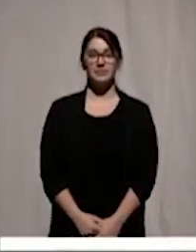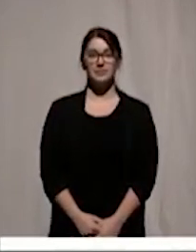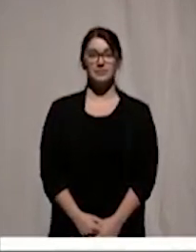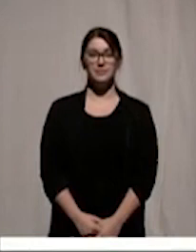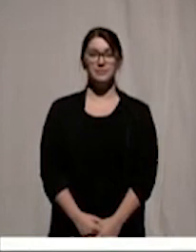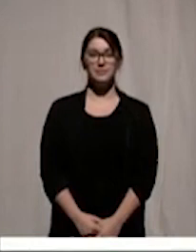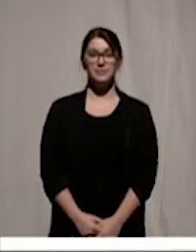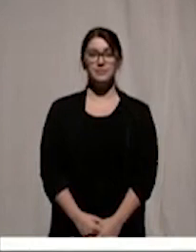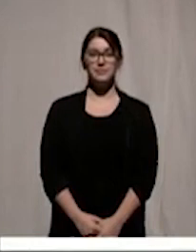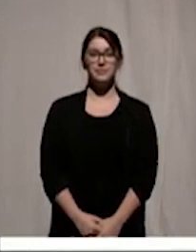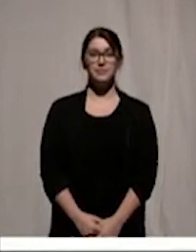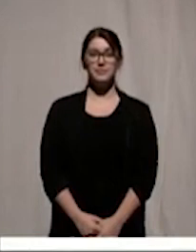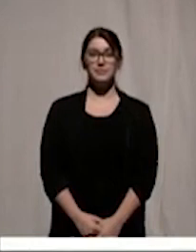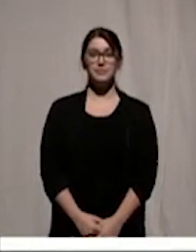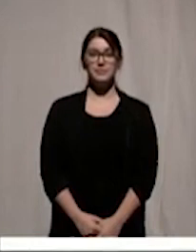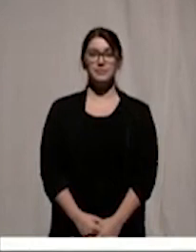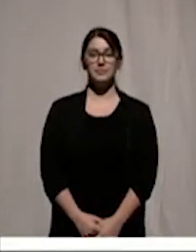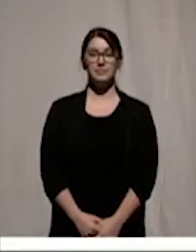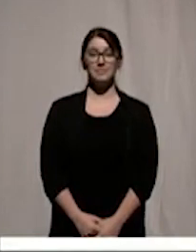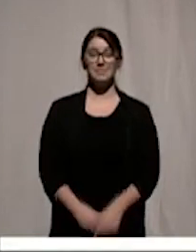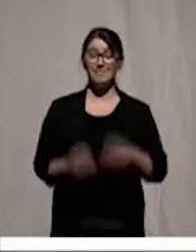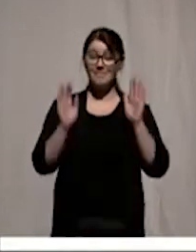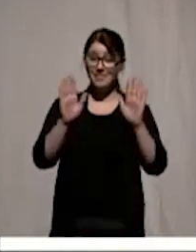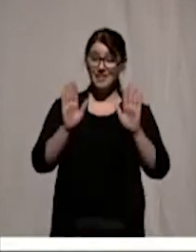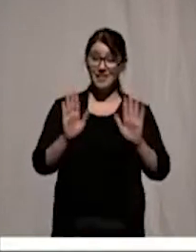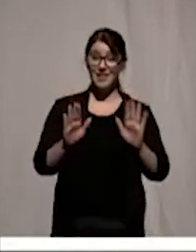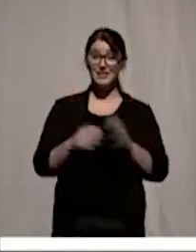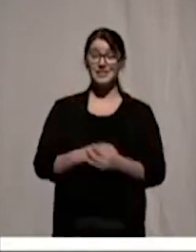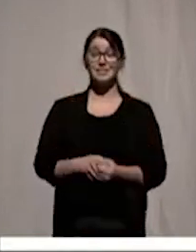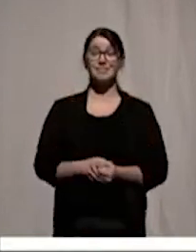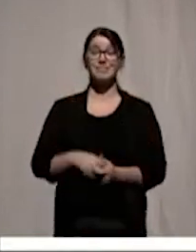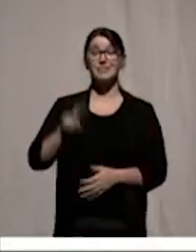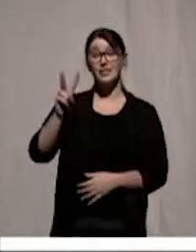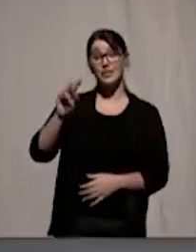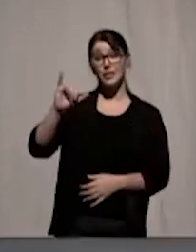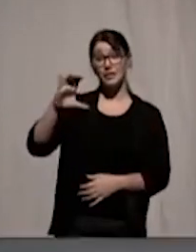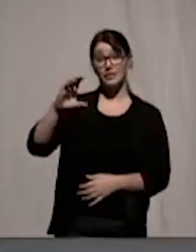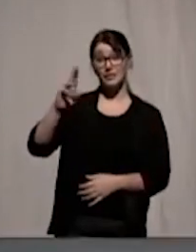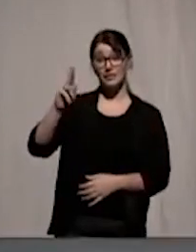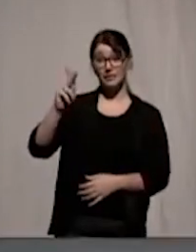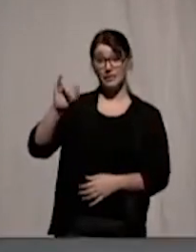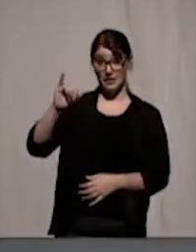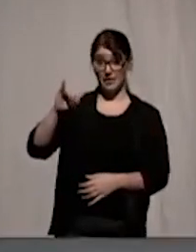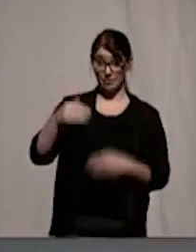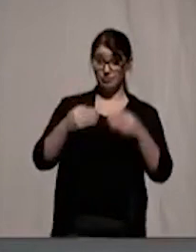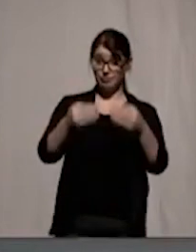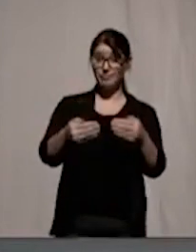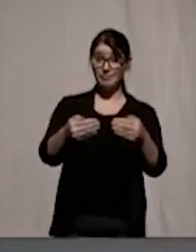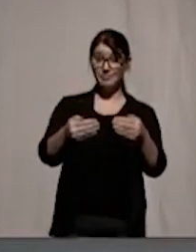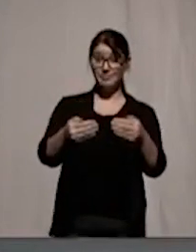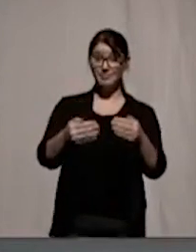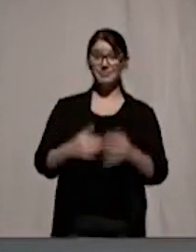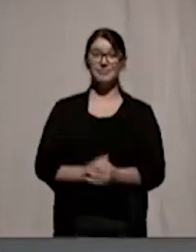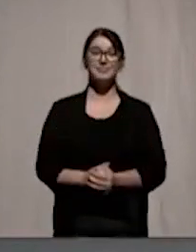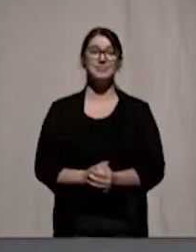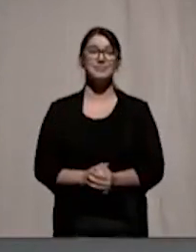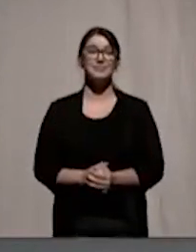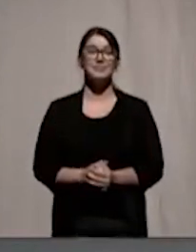We're good. Cool, awesome. So Vicky, if you'd like to share with us first, since you were done first. Okay, cool. Yeah. Dear